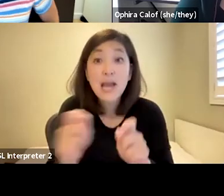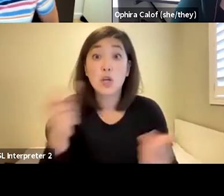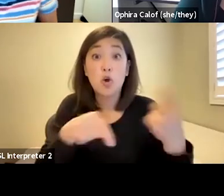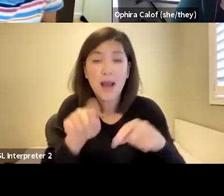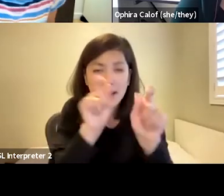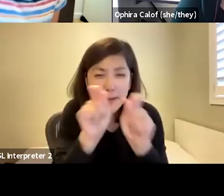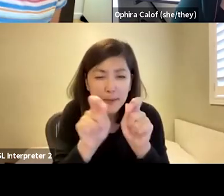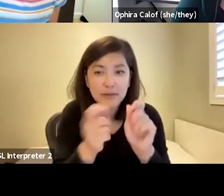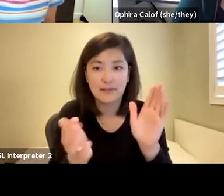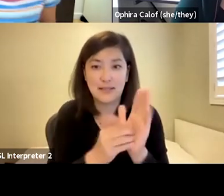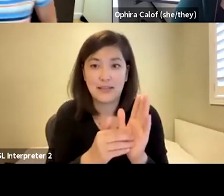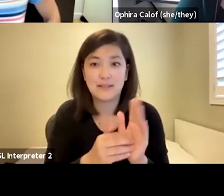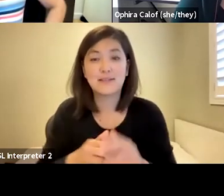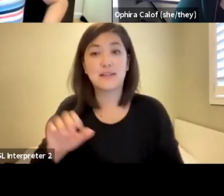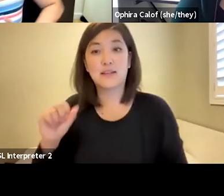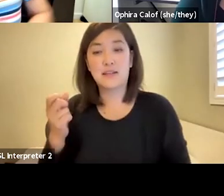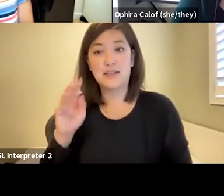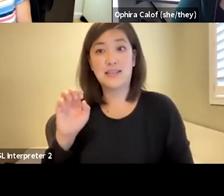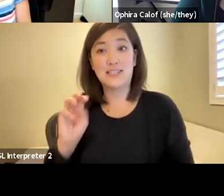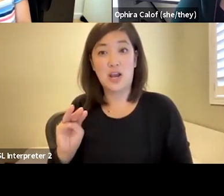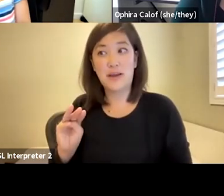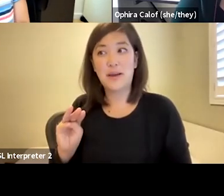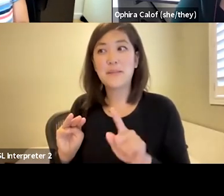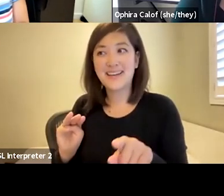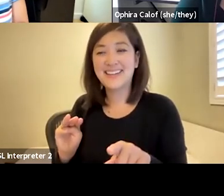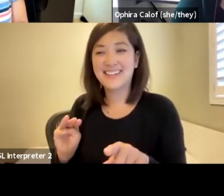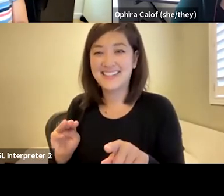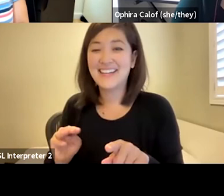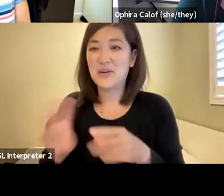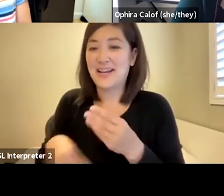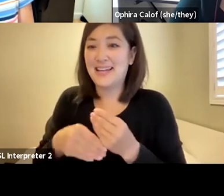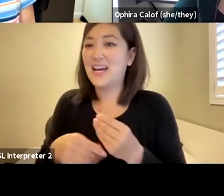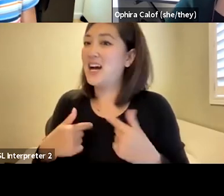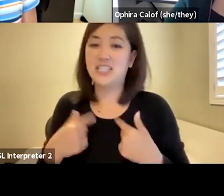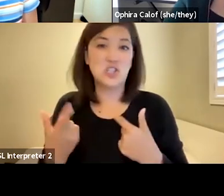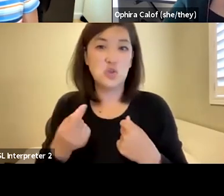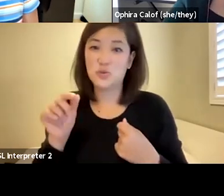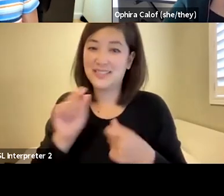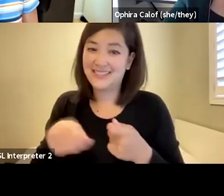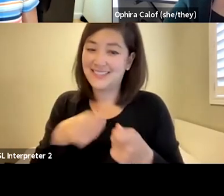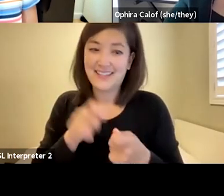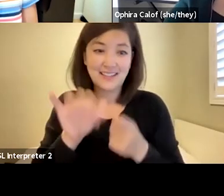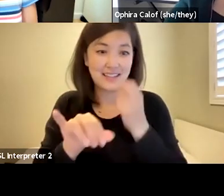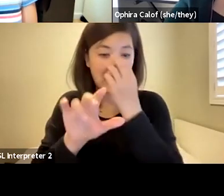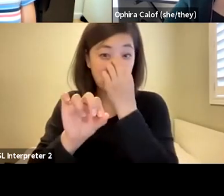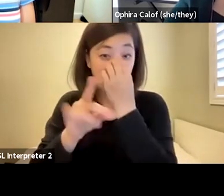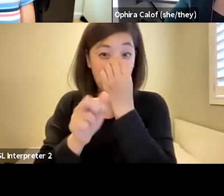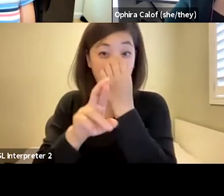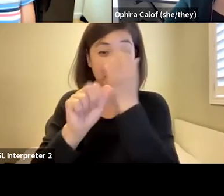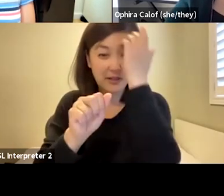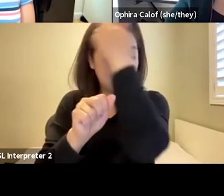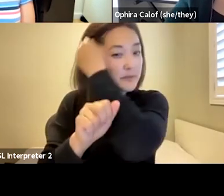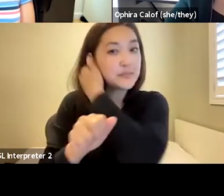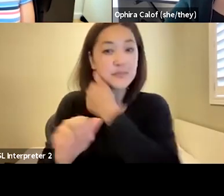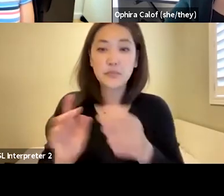I just want to add to this, which is that I do all of those things that you guys mentioned. I do exactly what Ophira was explaining. I